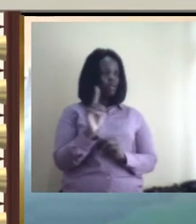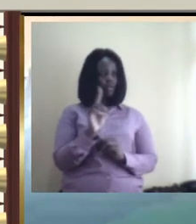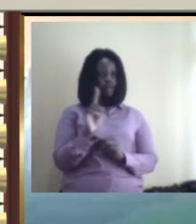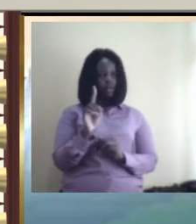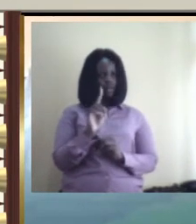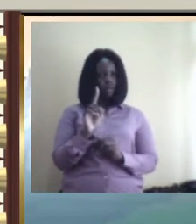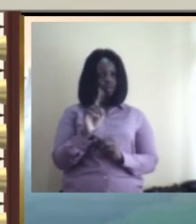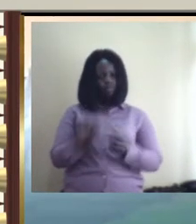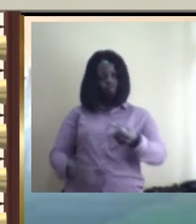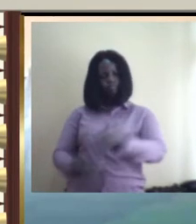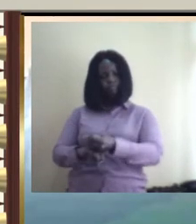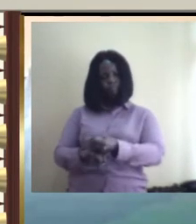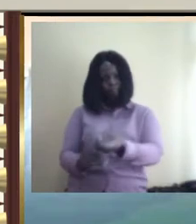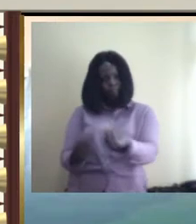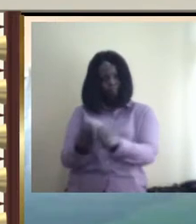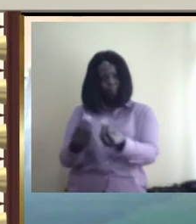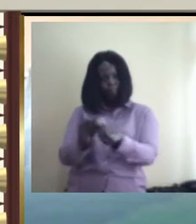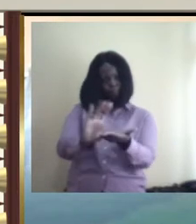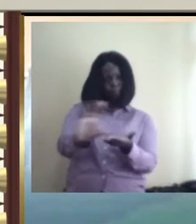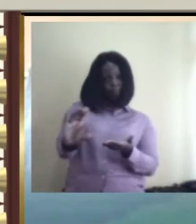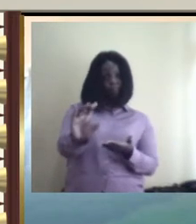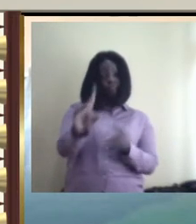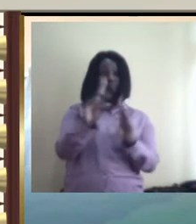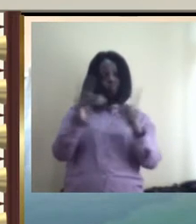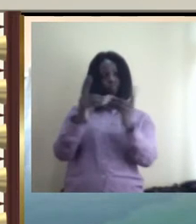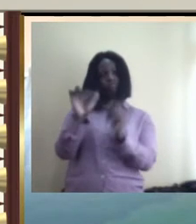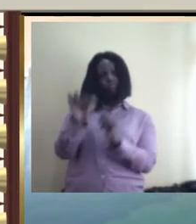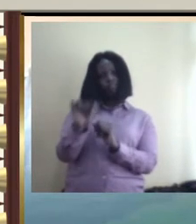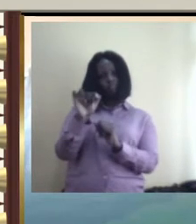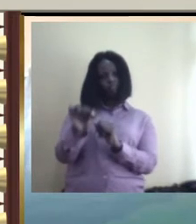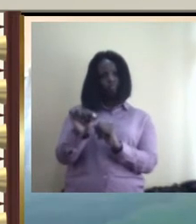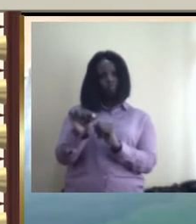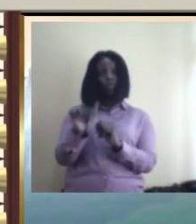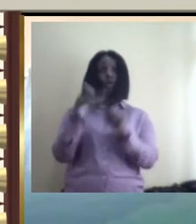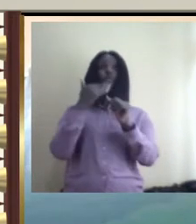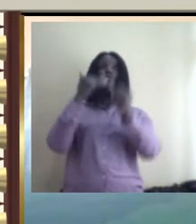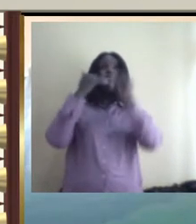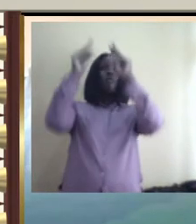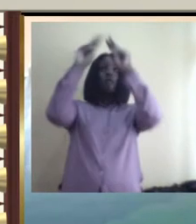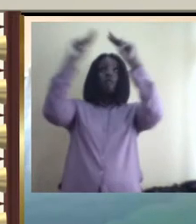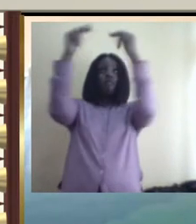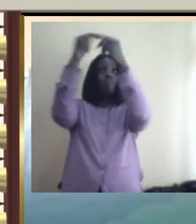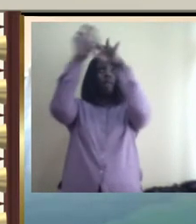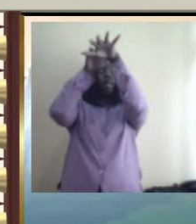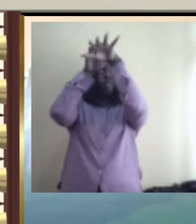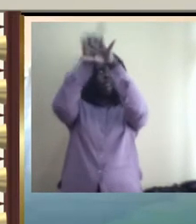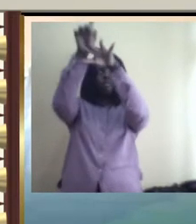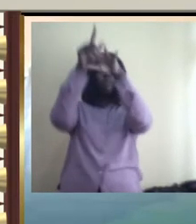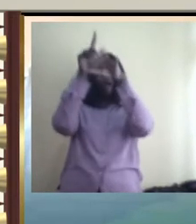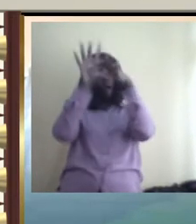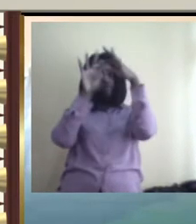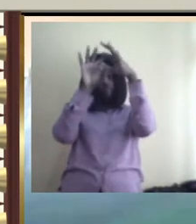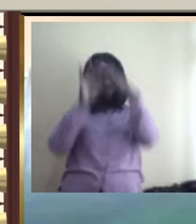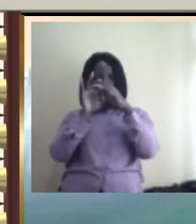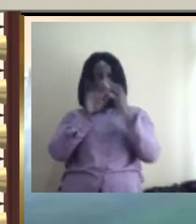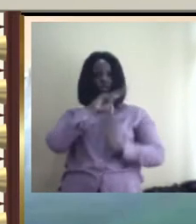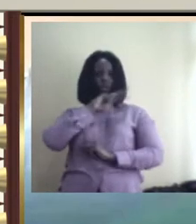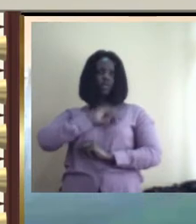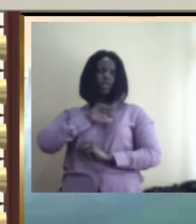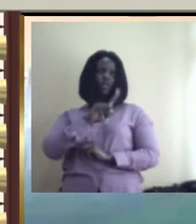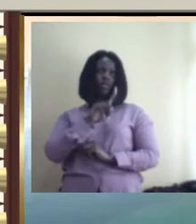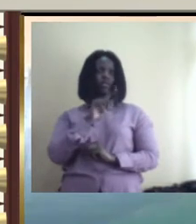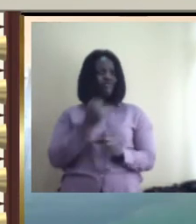support package. In this regard, department is in consultation with the National Department of Agriculture, Land Reform and Rural